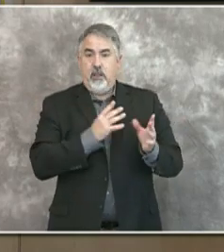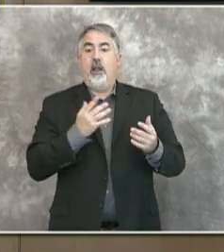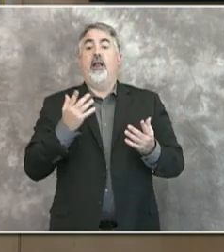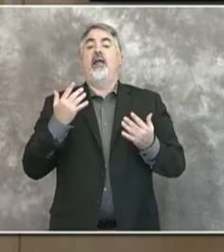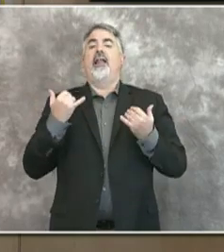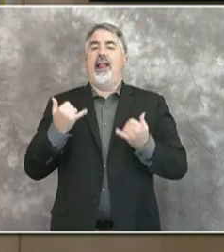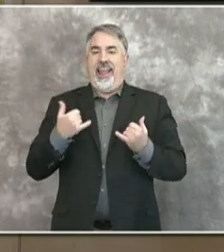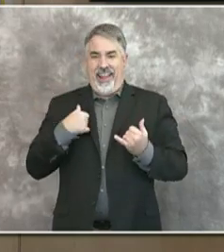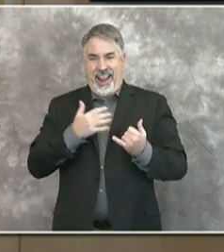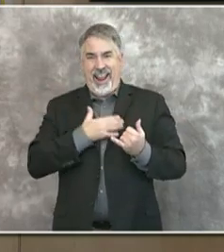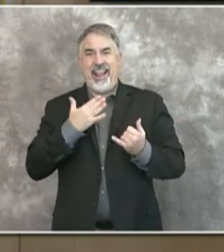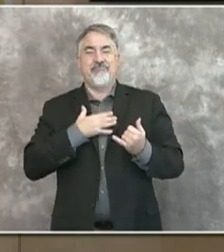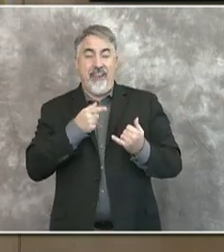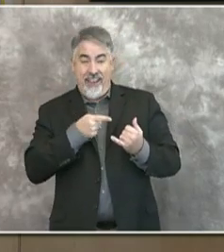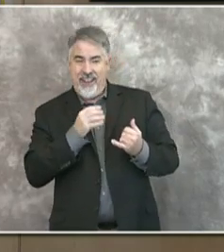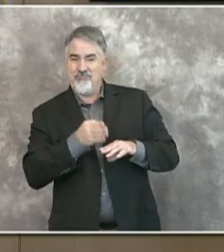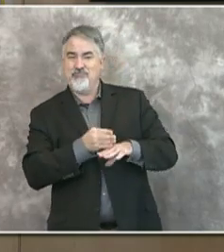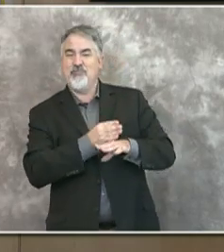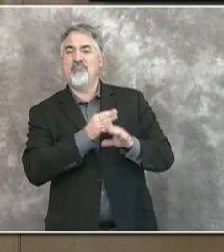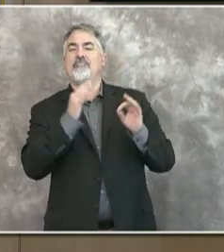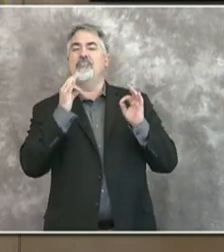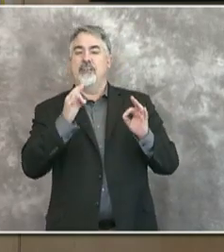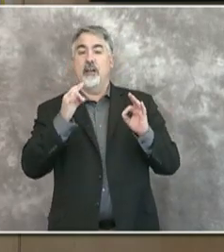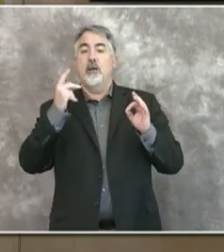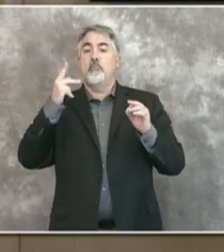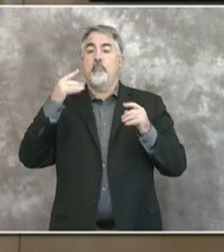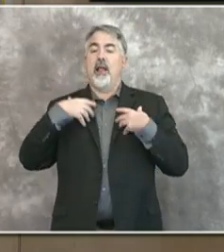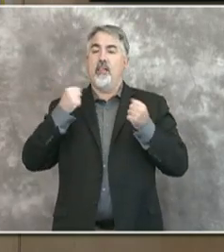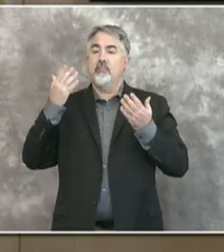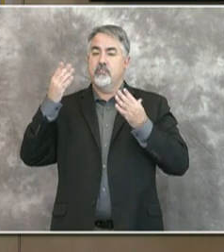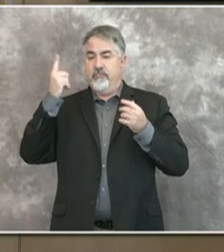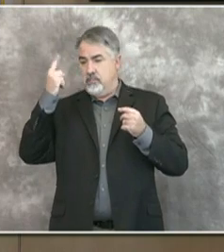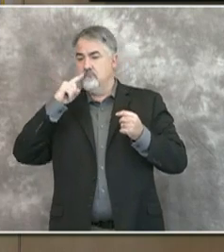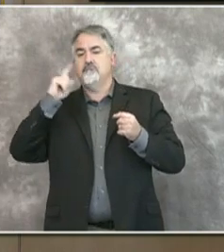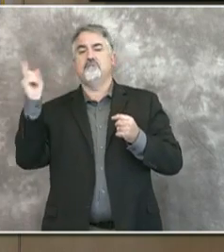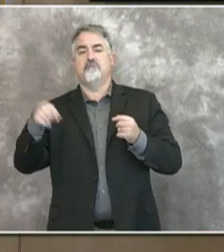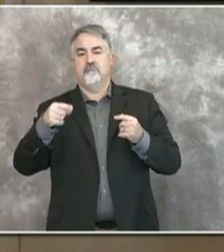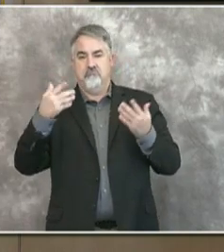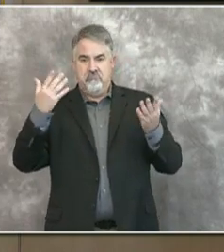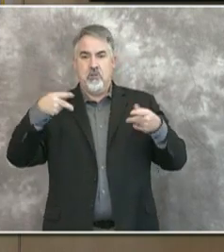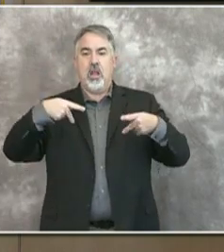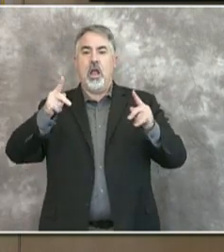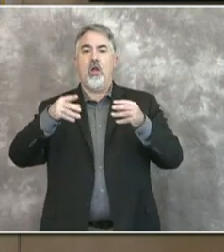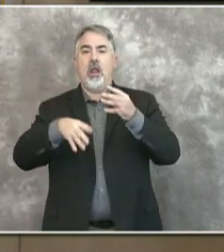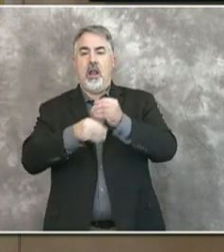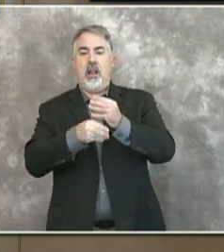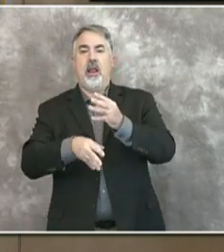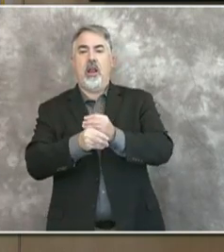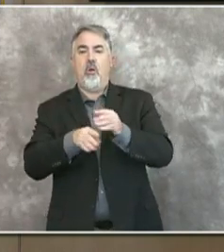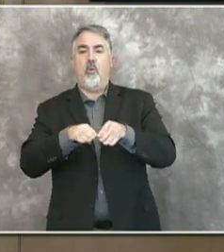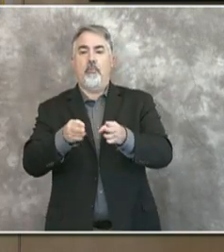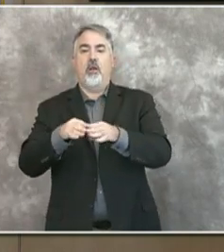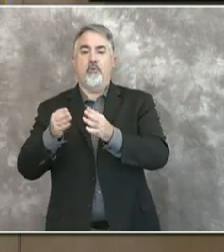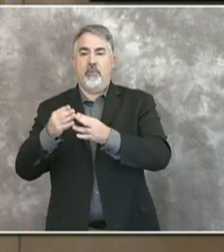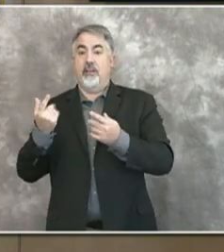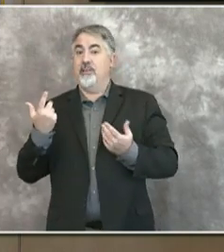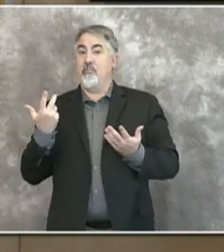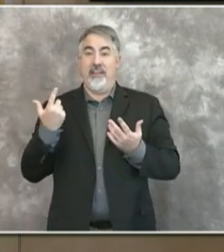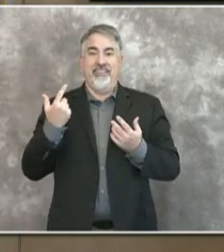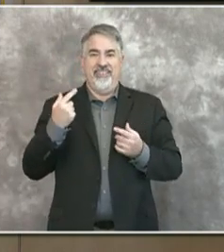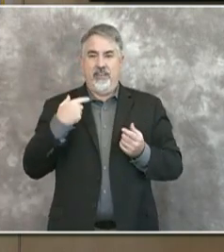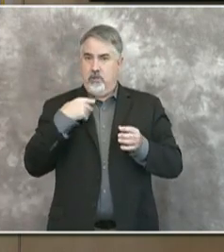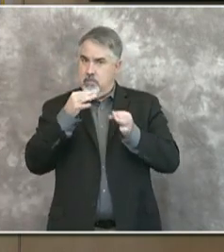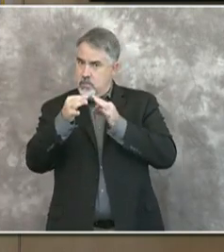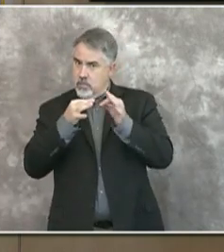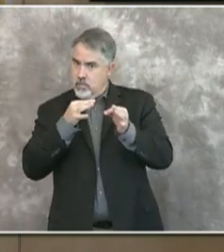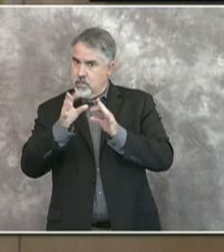some changes to our public health office order that will allow some additional recreational opportunities. And then I'd like to take a minute and just reiterate and